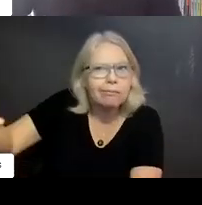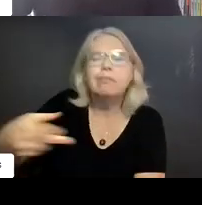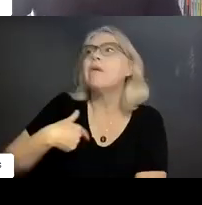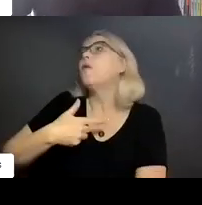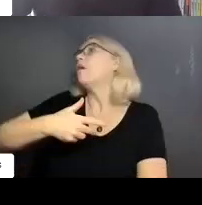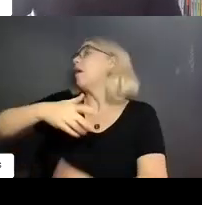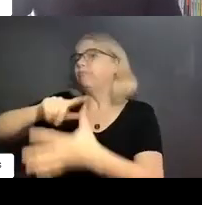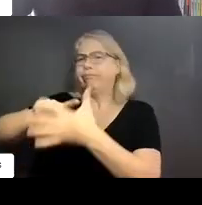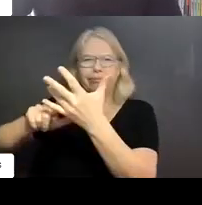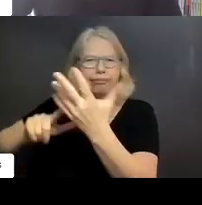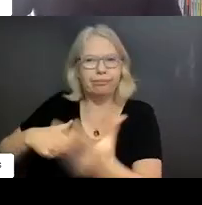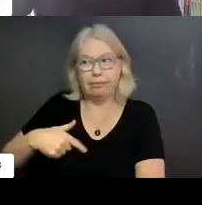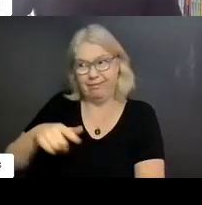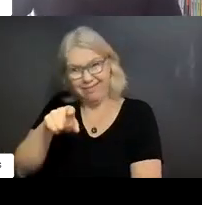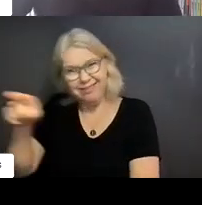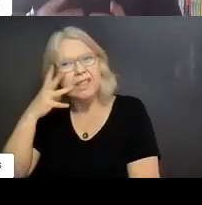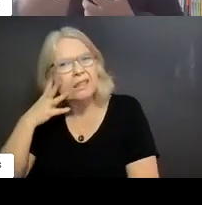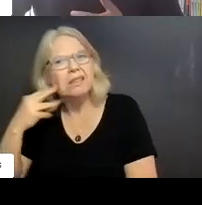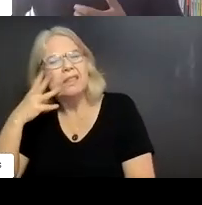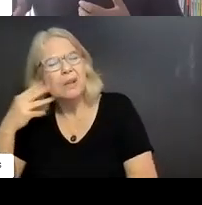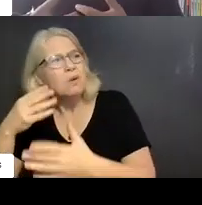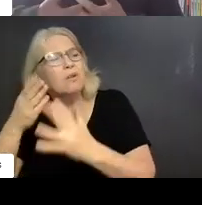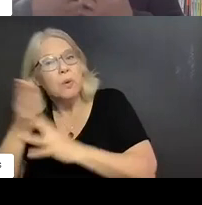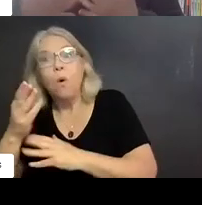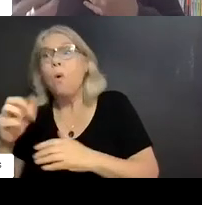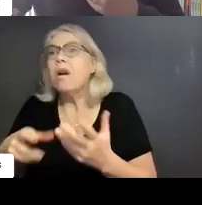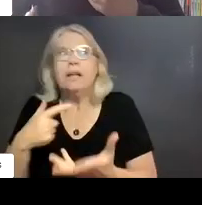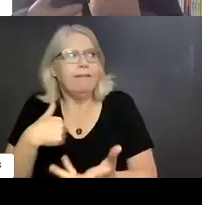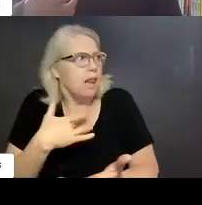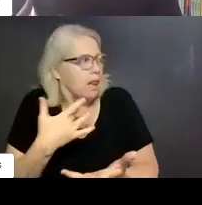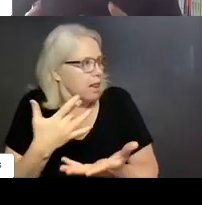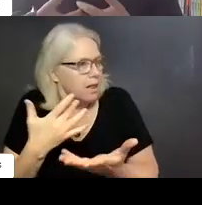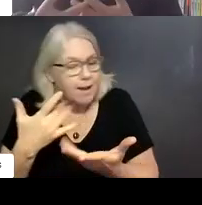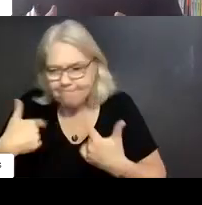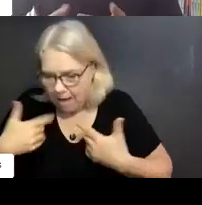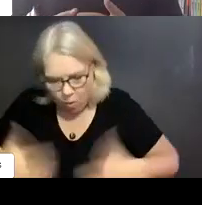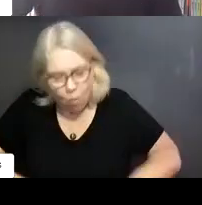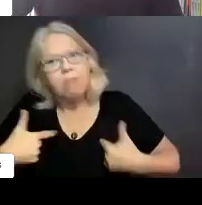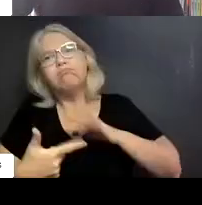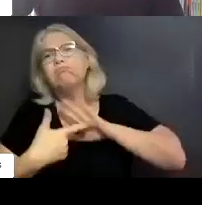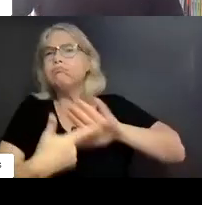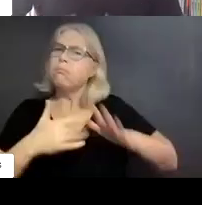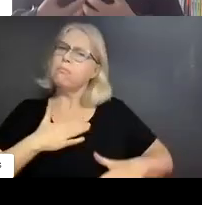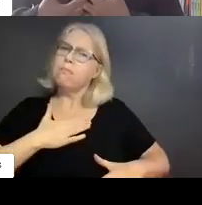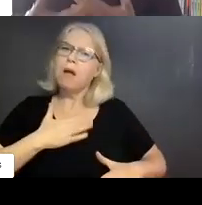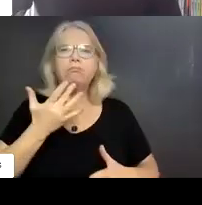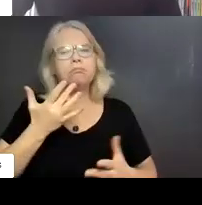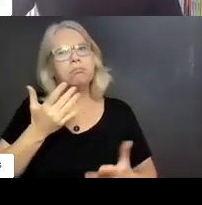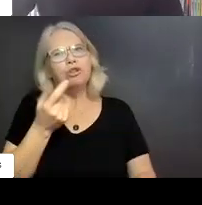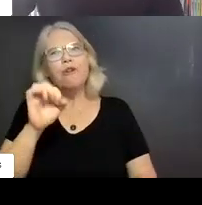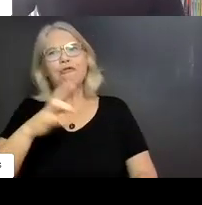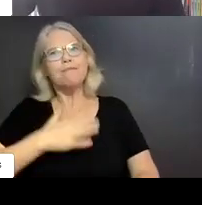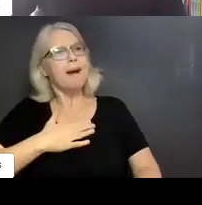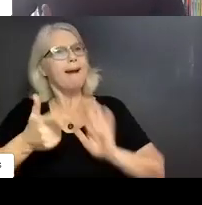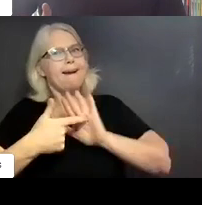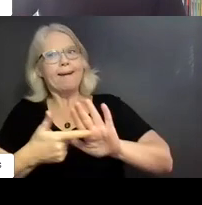be not allowing them to present themselves, whether that's through makeup or clothes or other, just because that's not